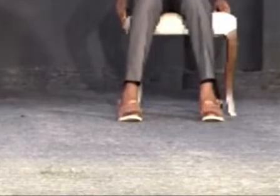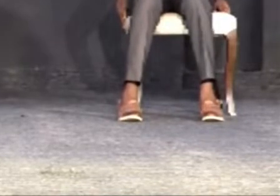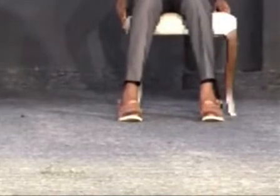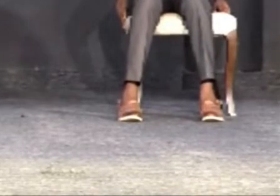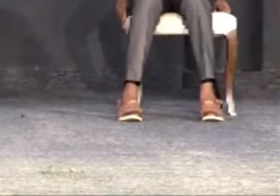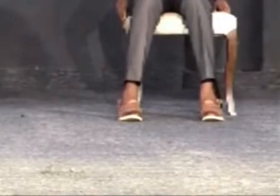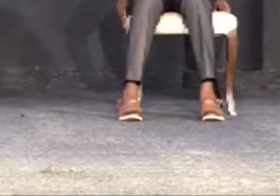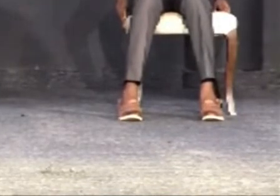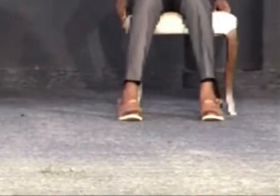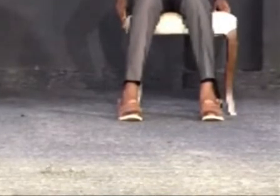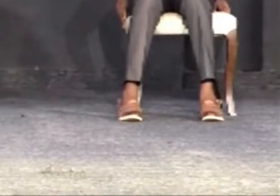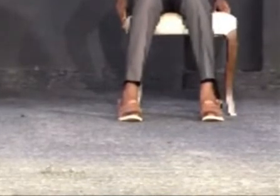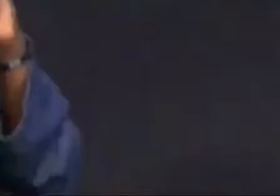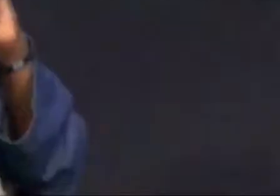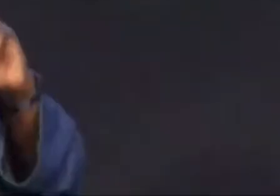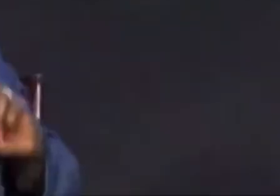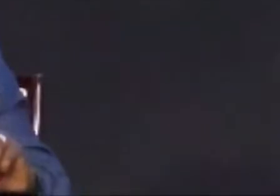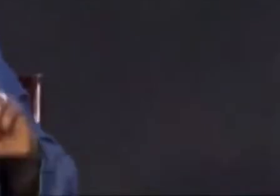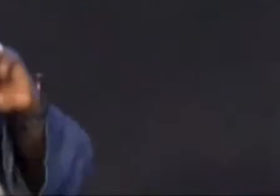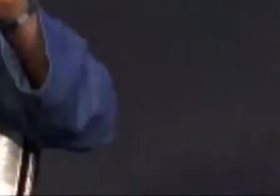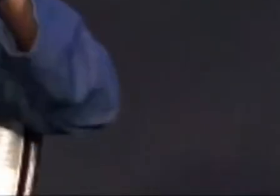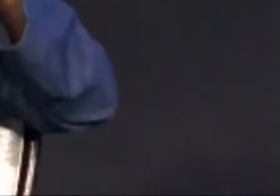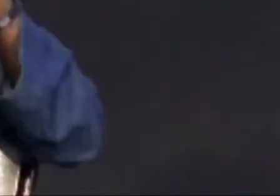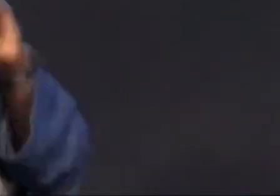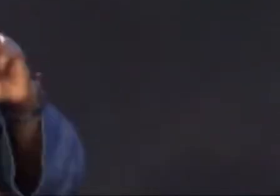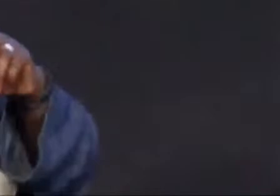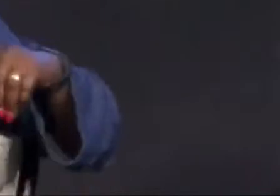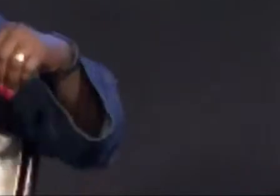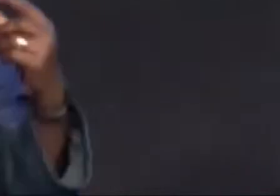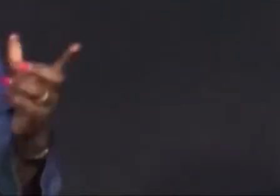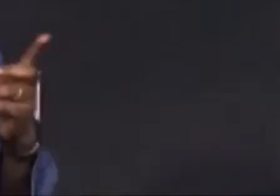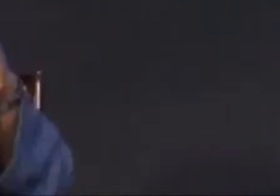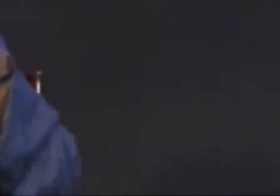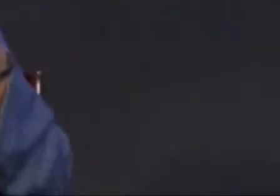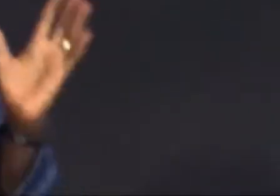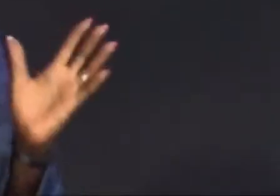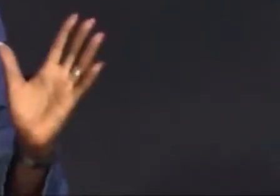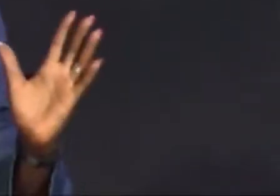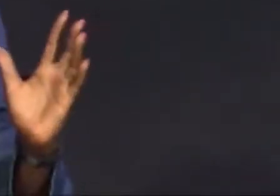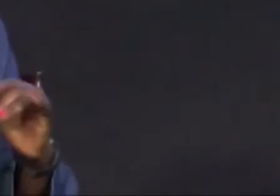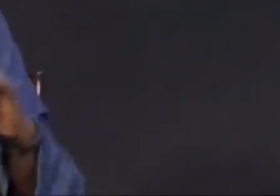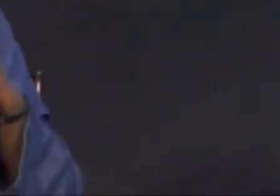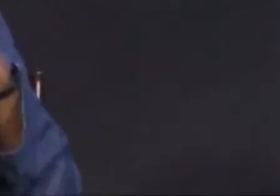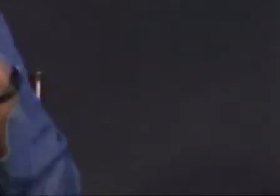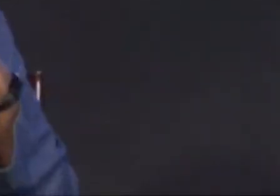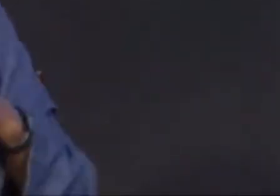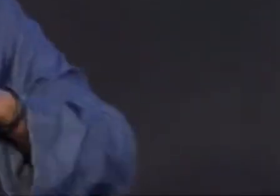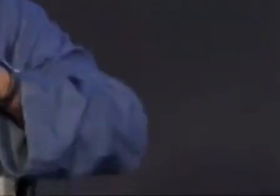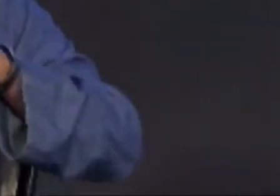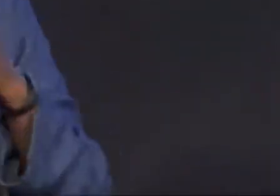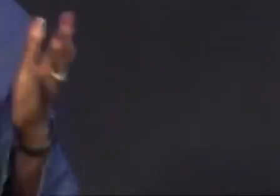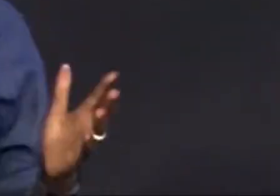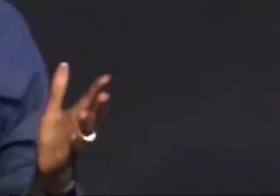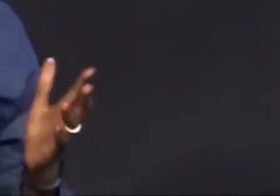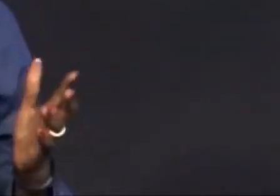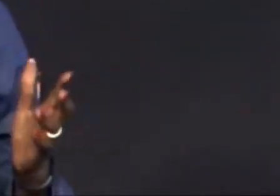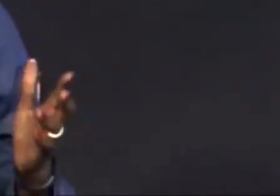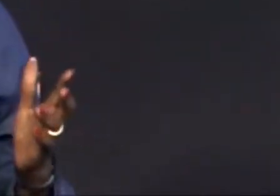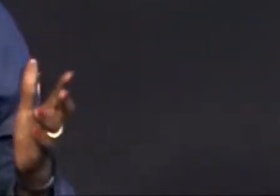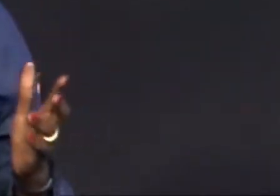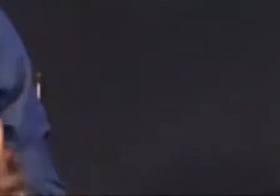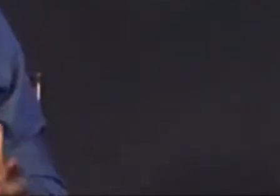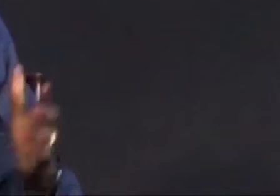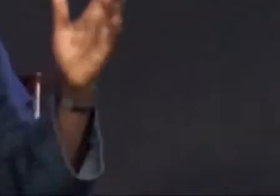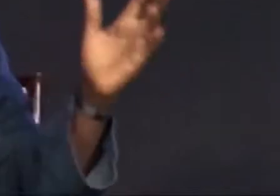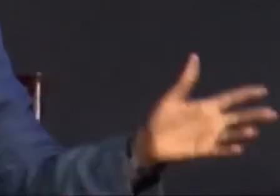maintain the jobs, grow in the jobs, whether it's wage-based or jobs they have